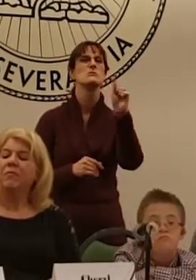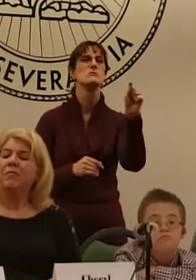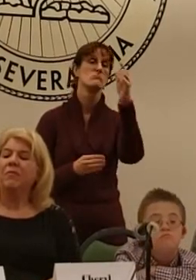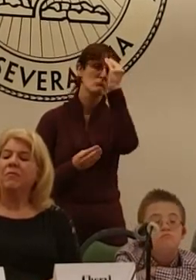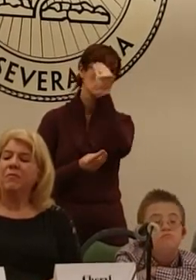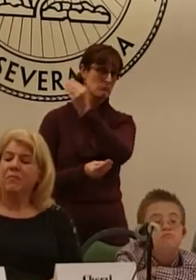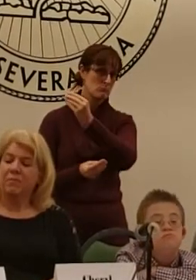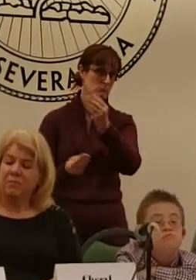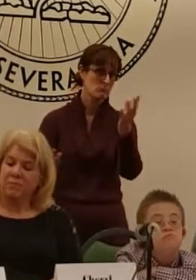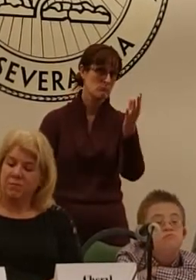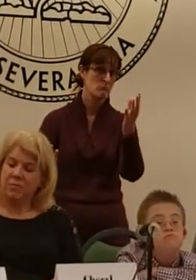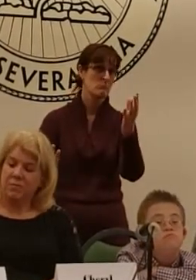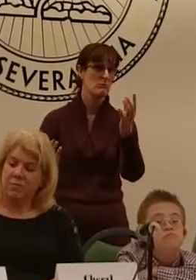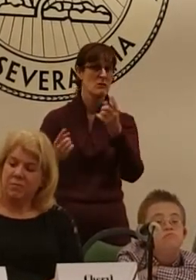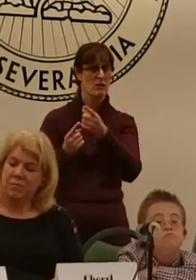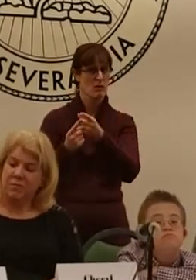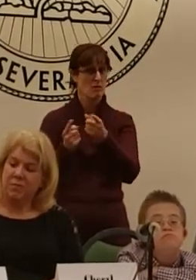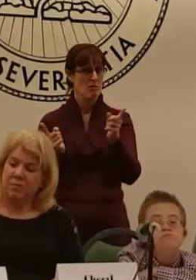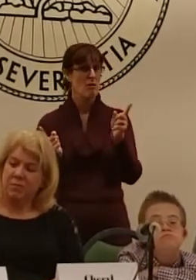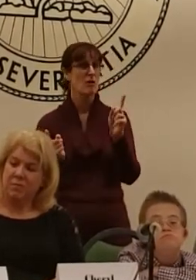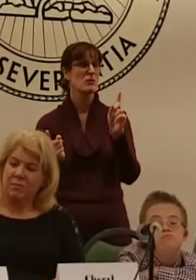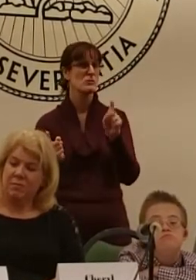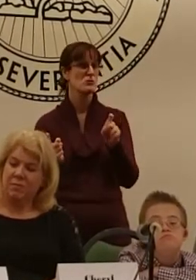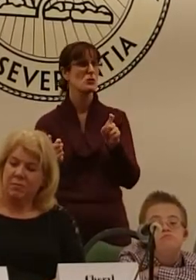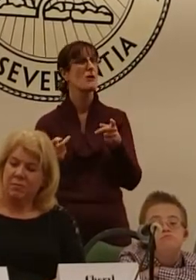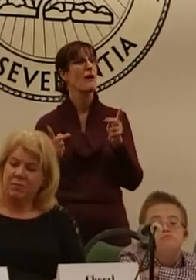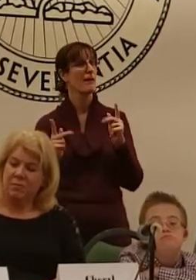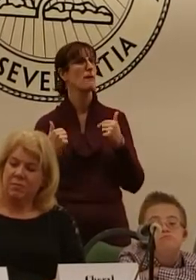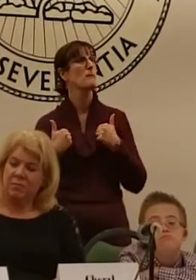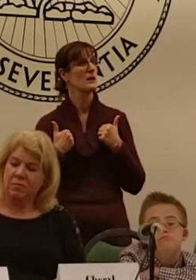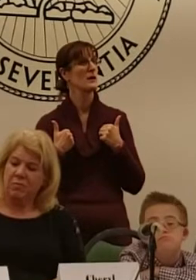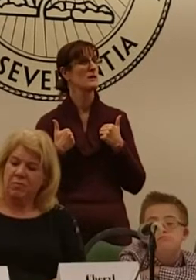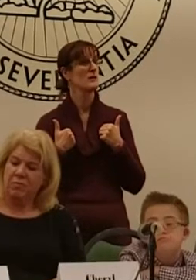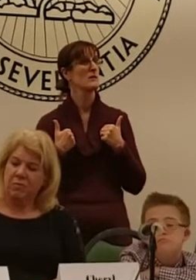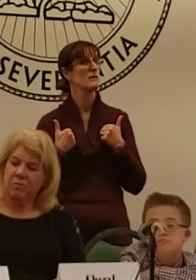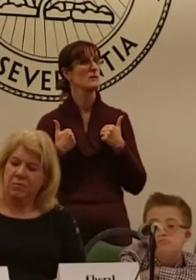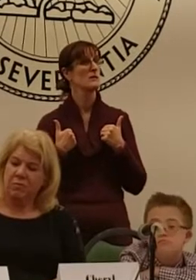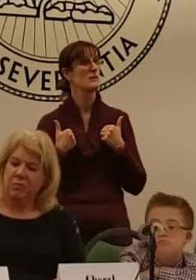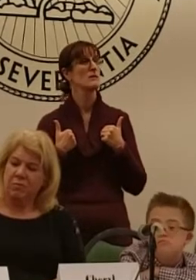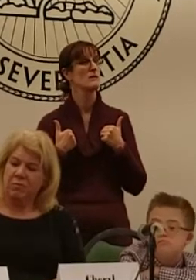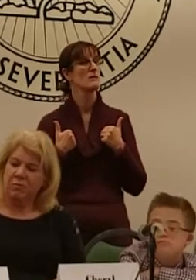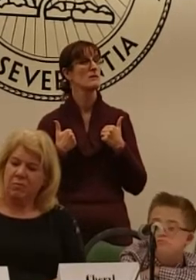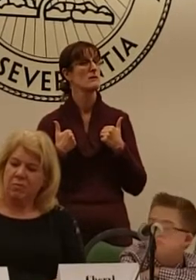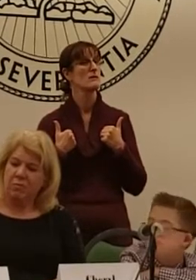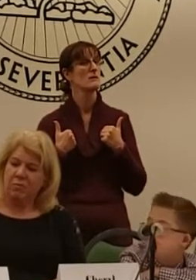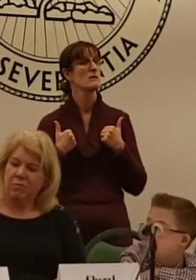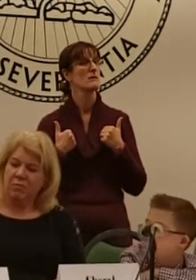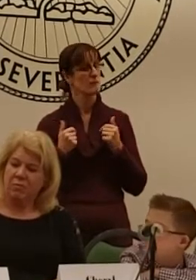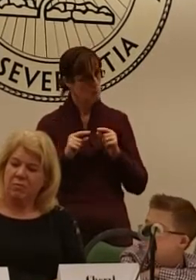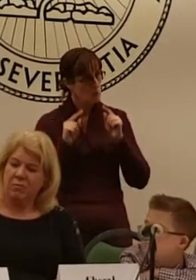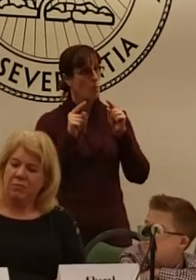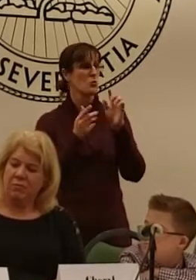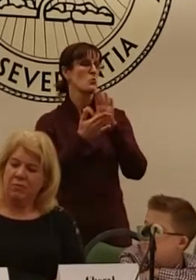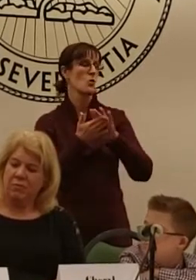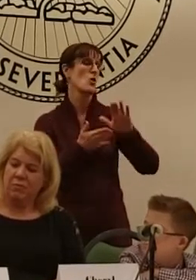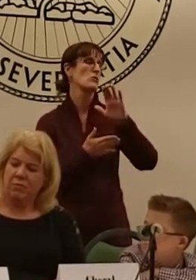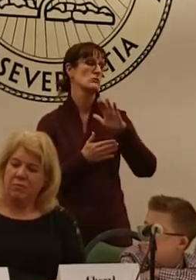that they should let me go to my college.